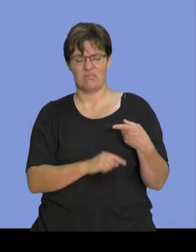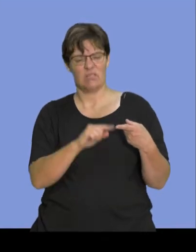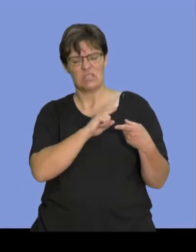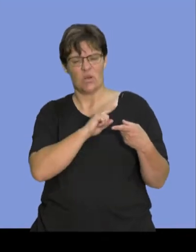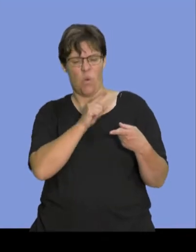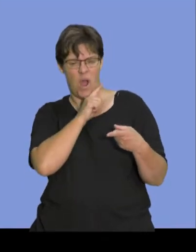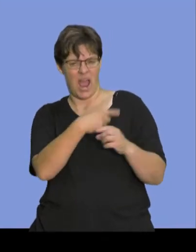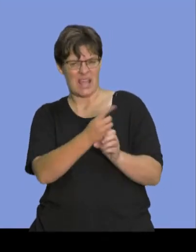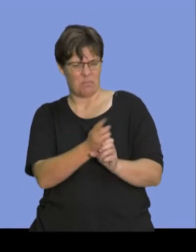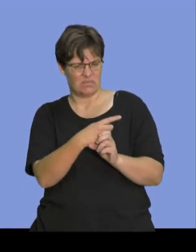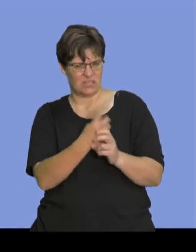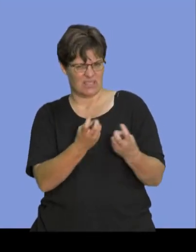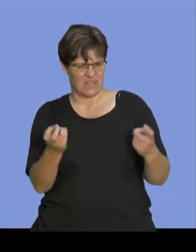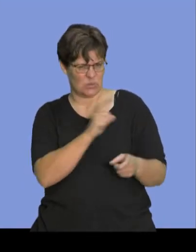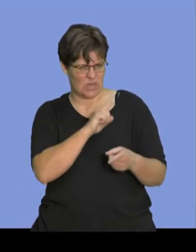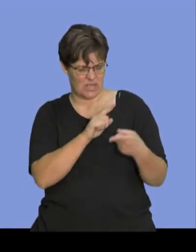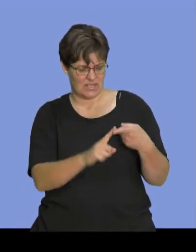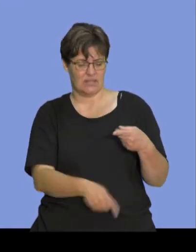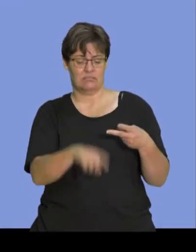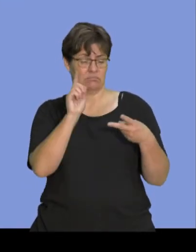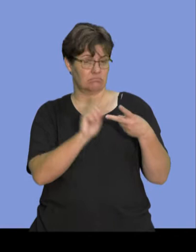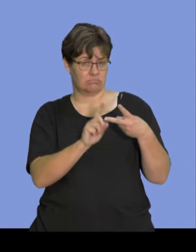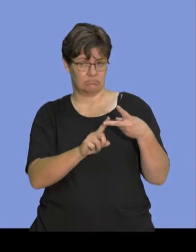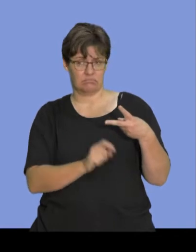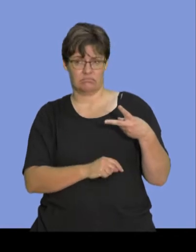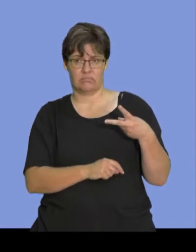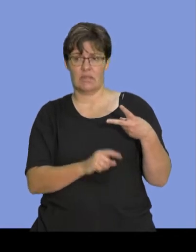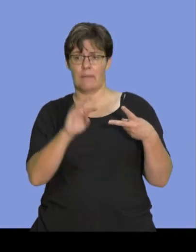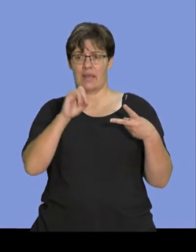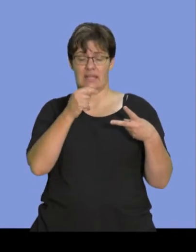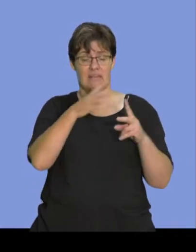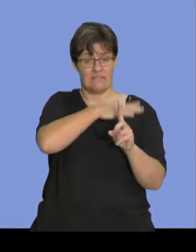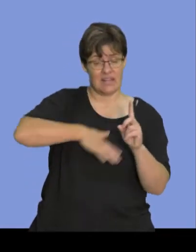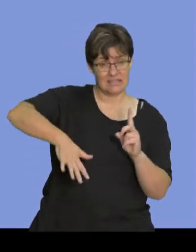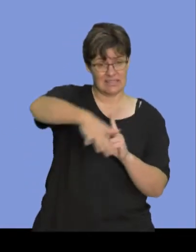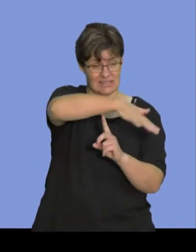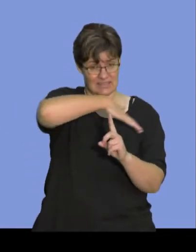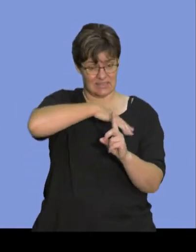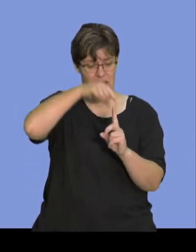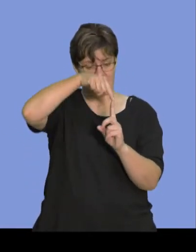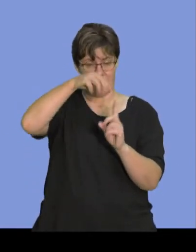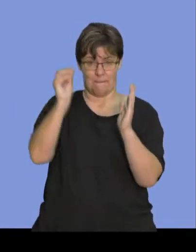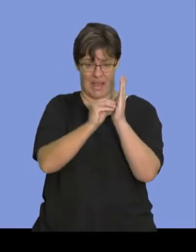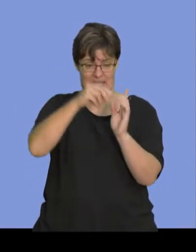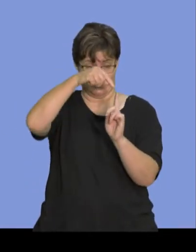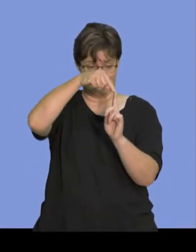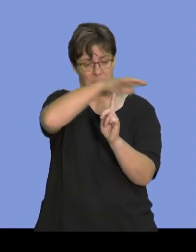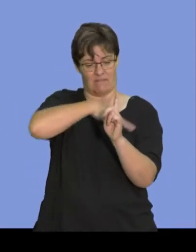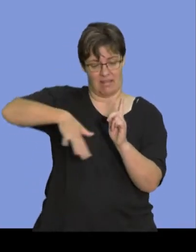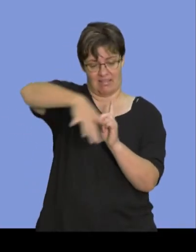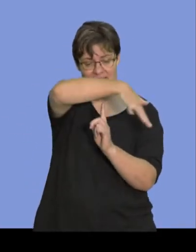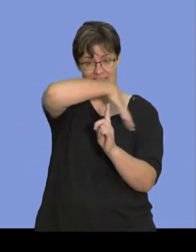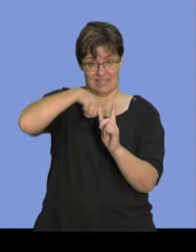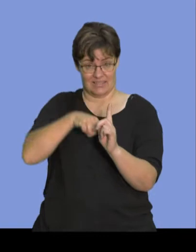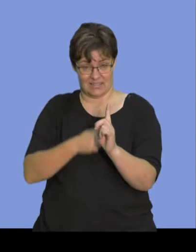we think a compass is a device. And then this is the magnetic field, which exists around a magnet, okay?